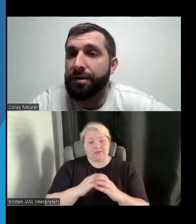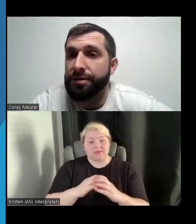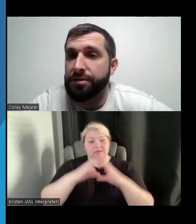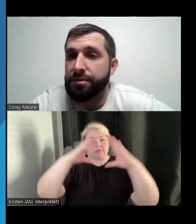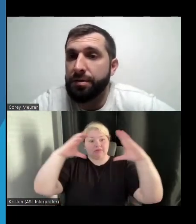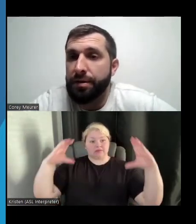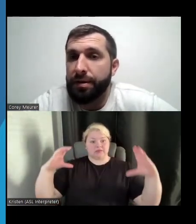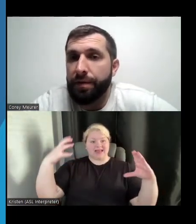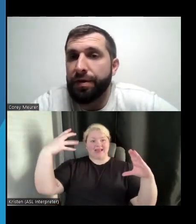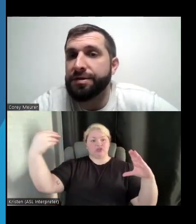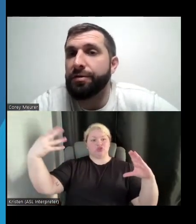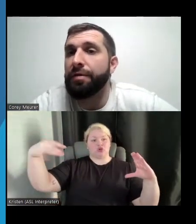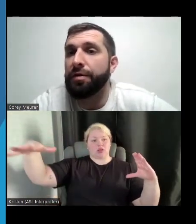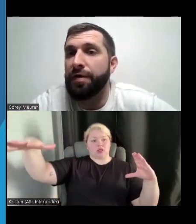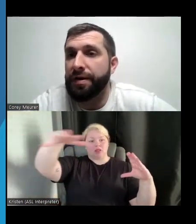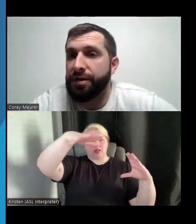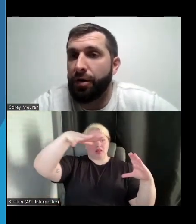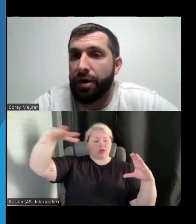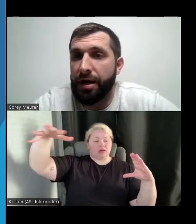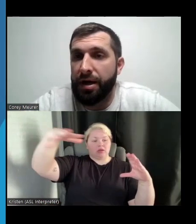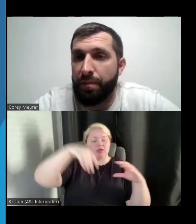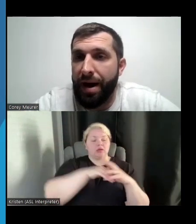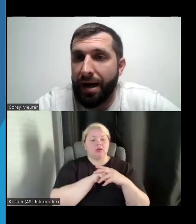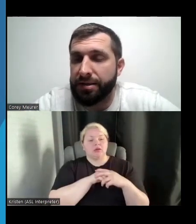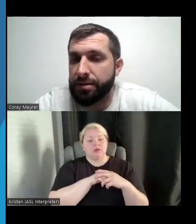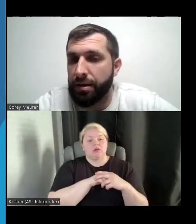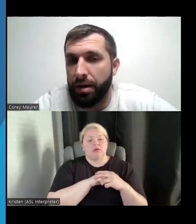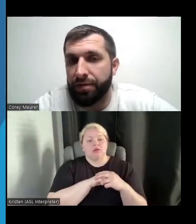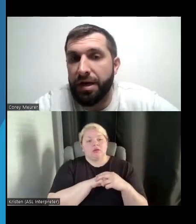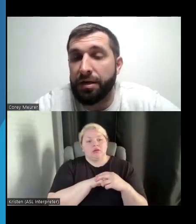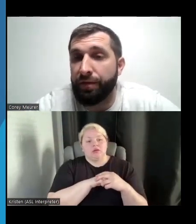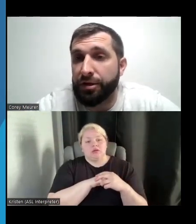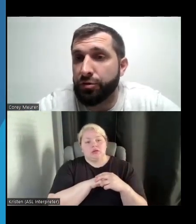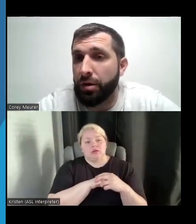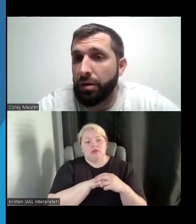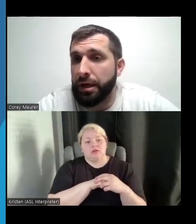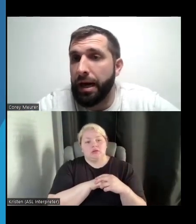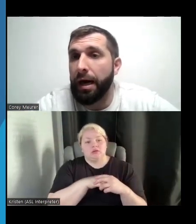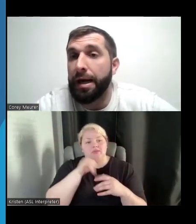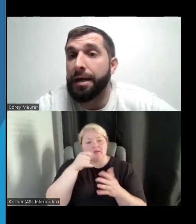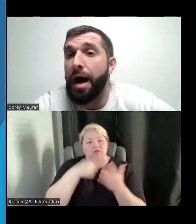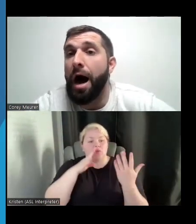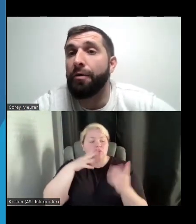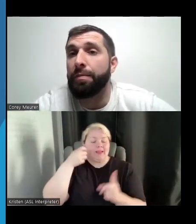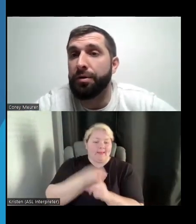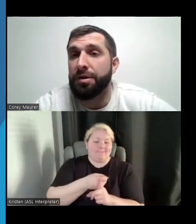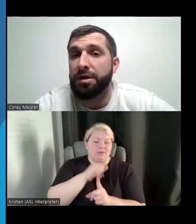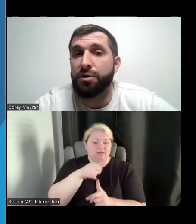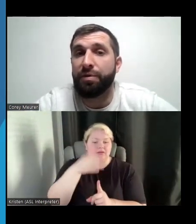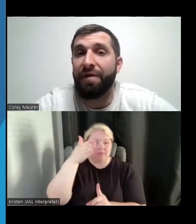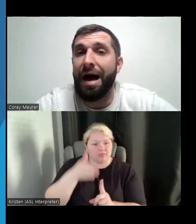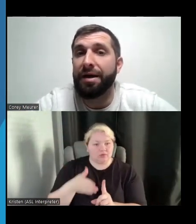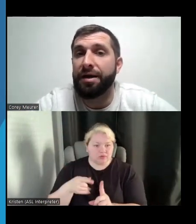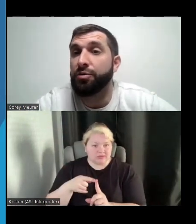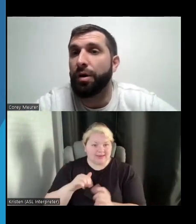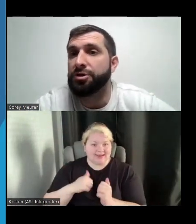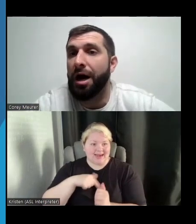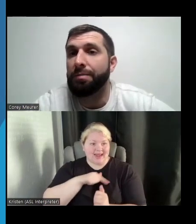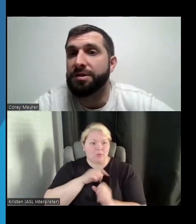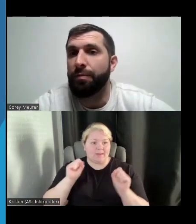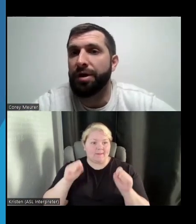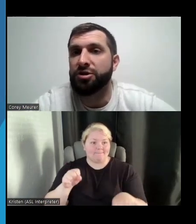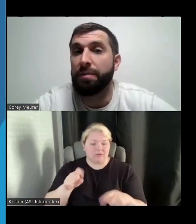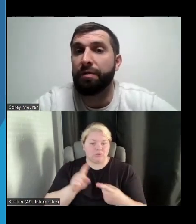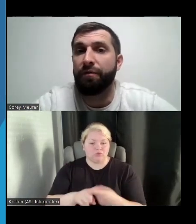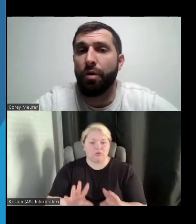external factors. These are other things that are going to impact the individual and our ability to provide and do our